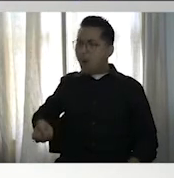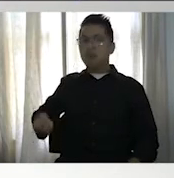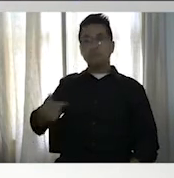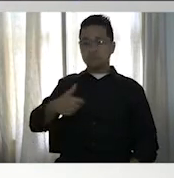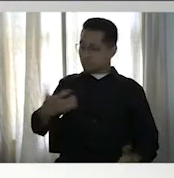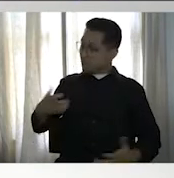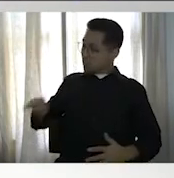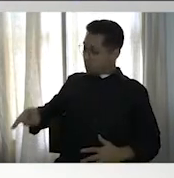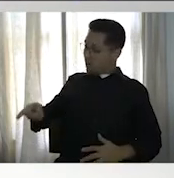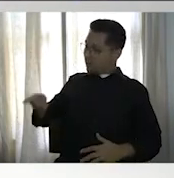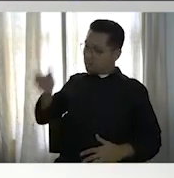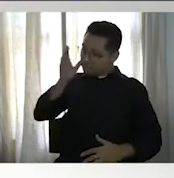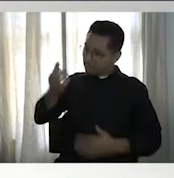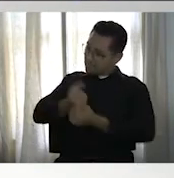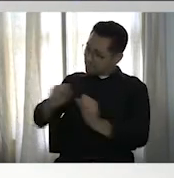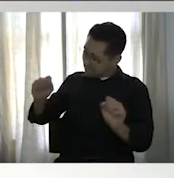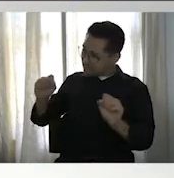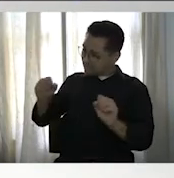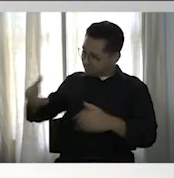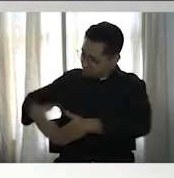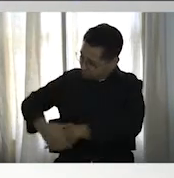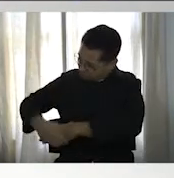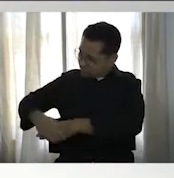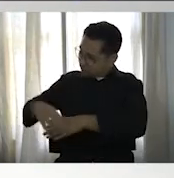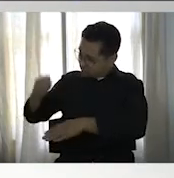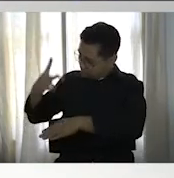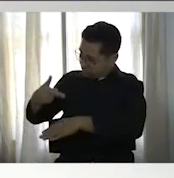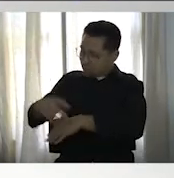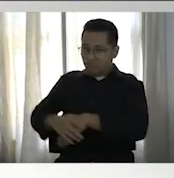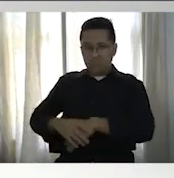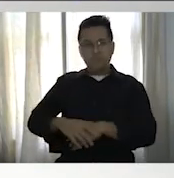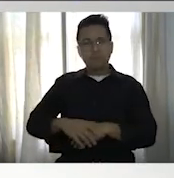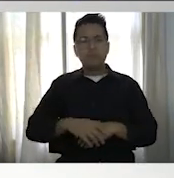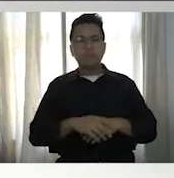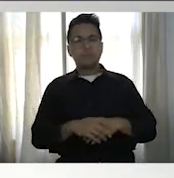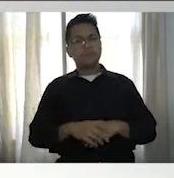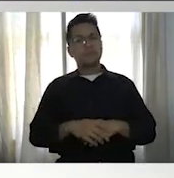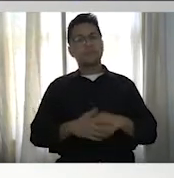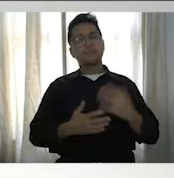I want you to be safe, okay? We